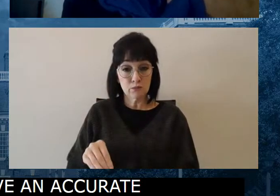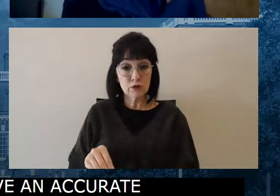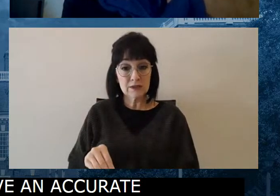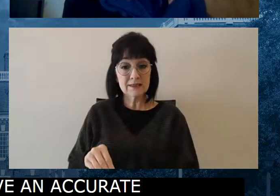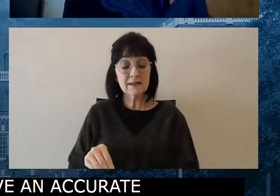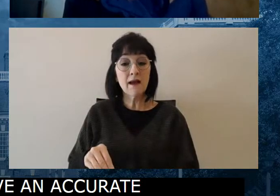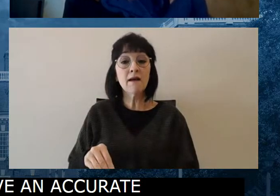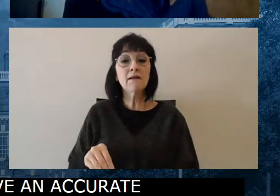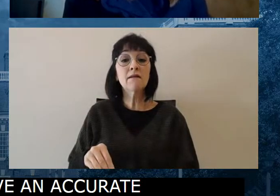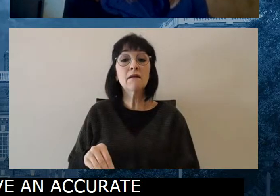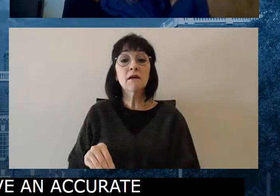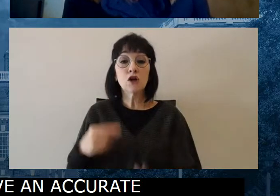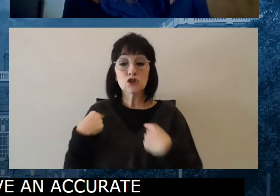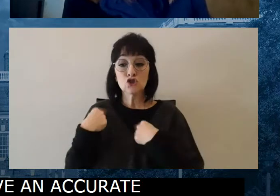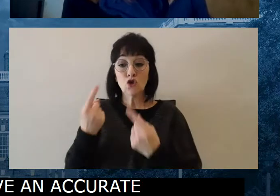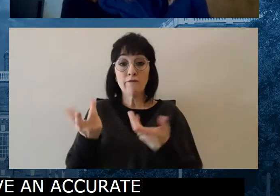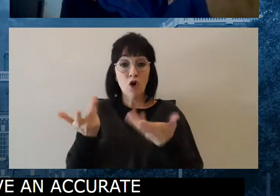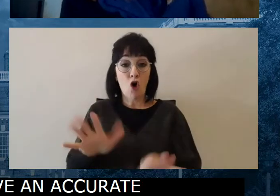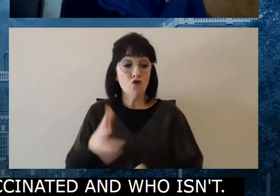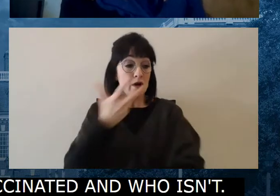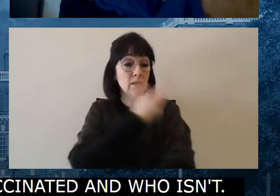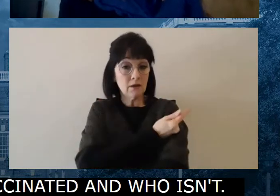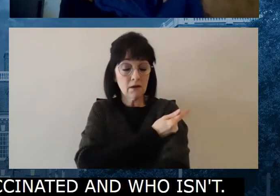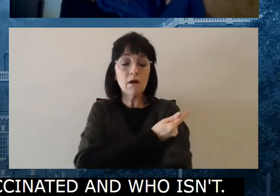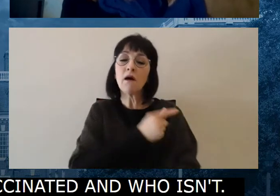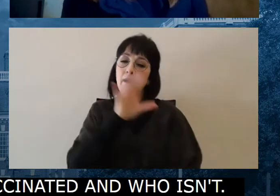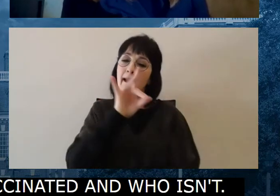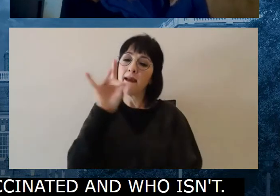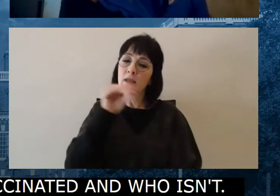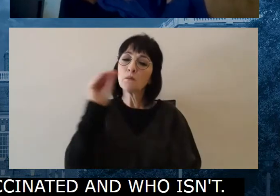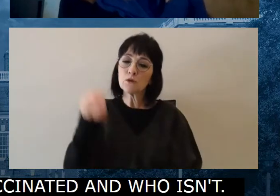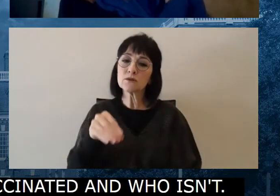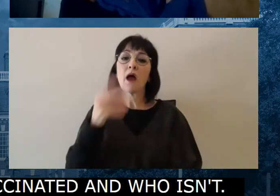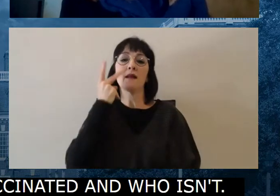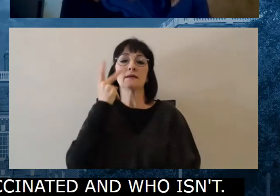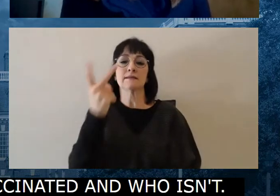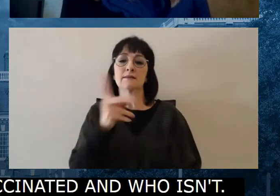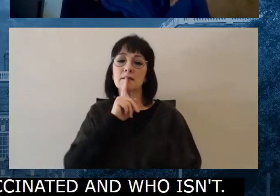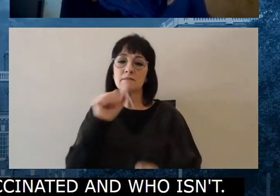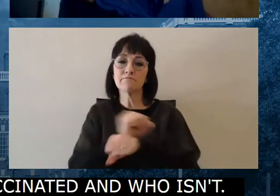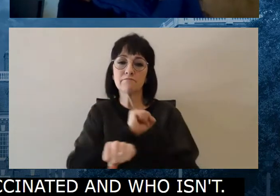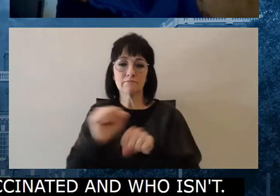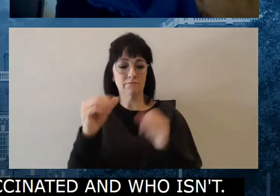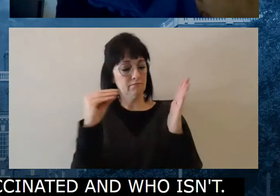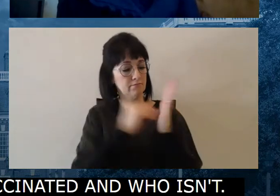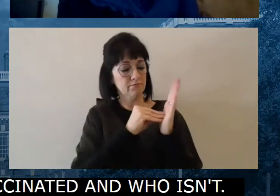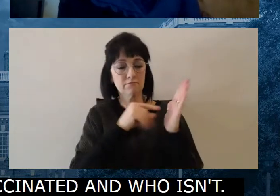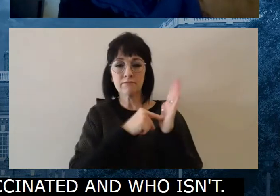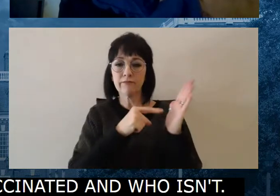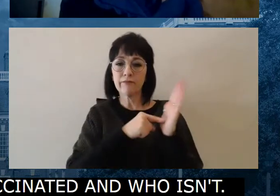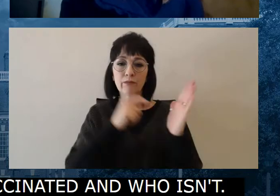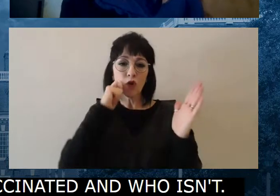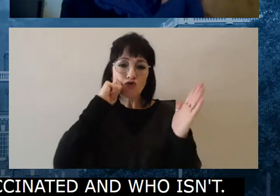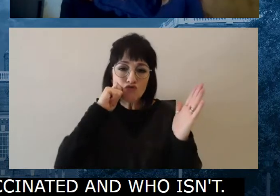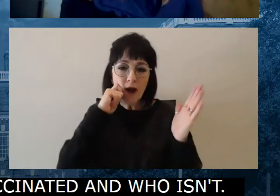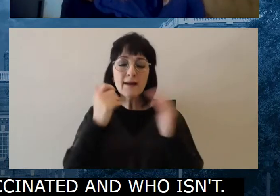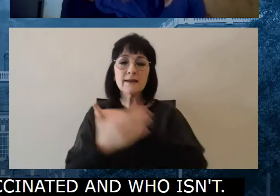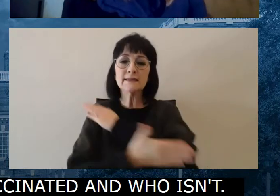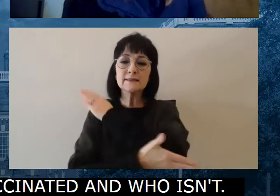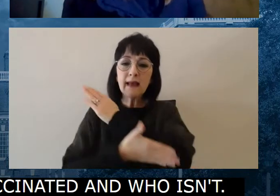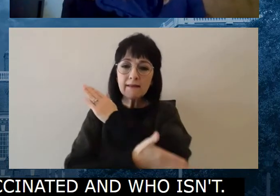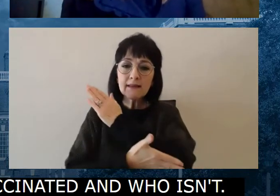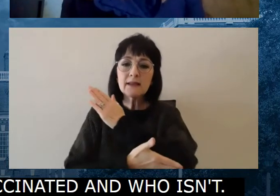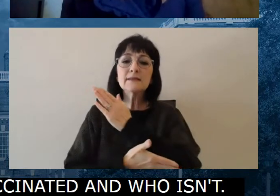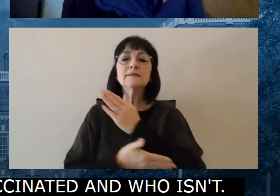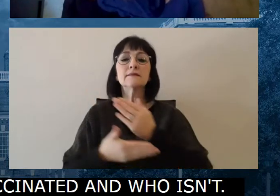ethnicity data, which is a great improvement. We're really excited. We began our work with the